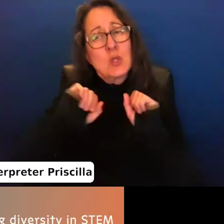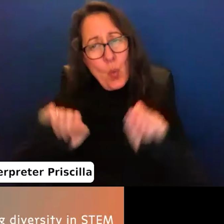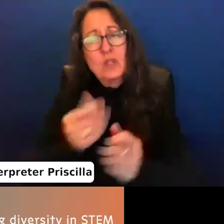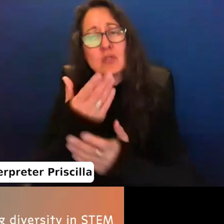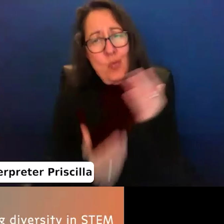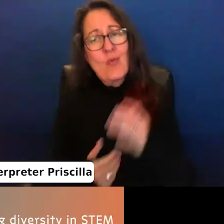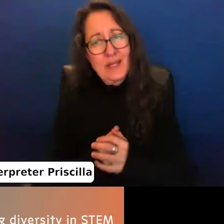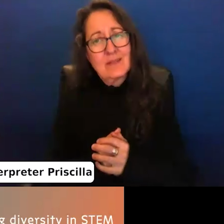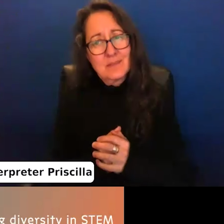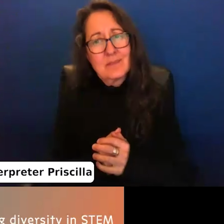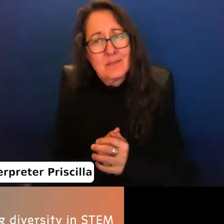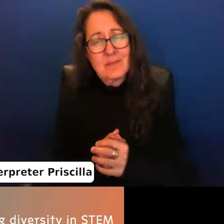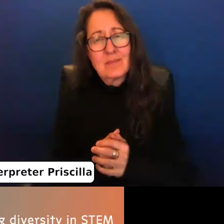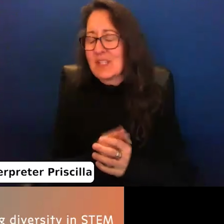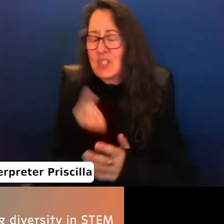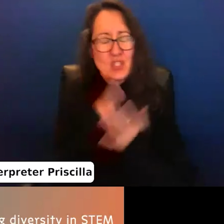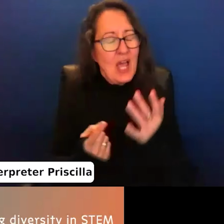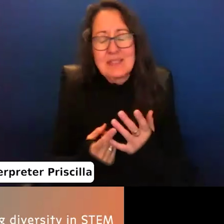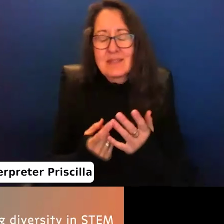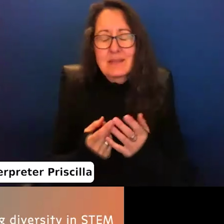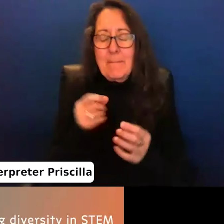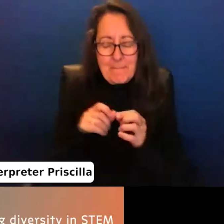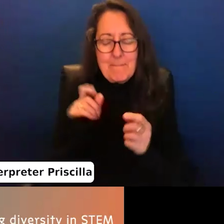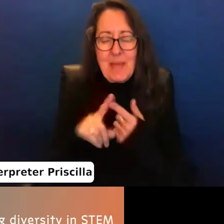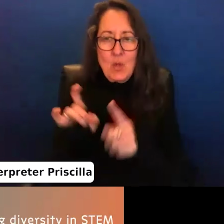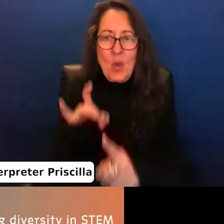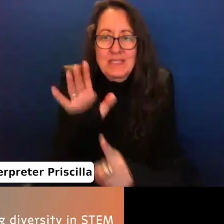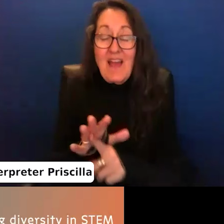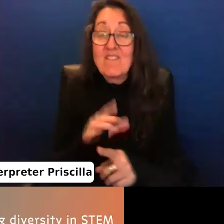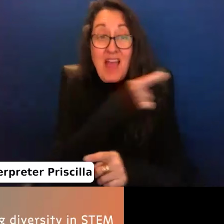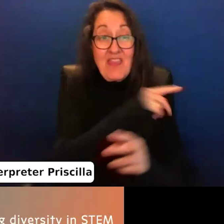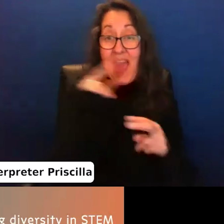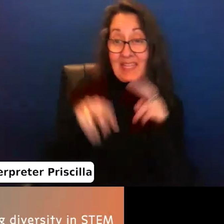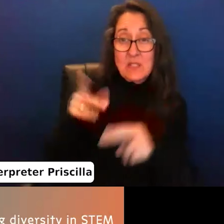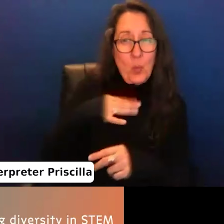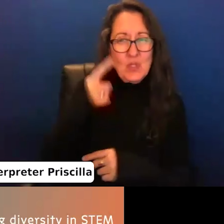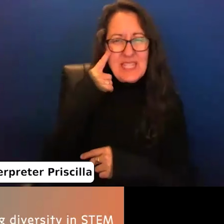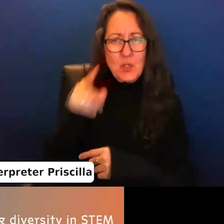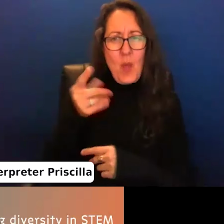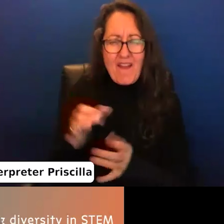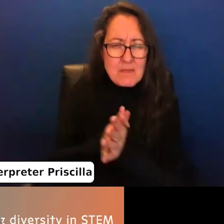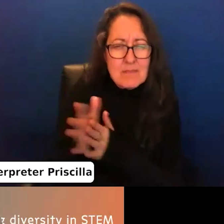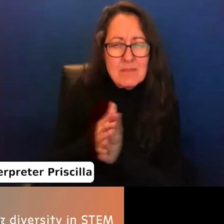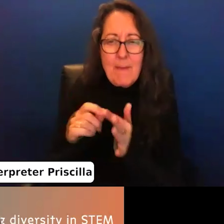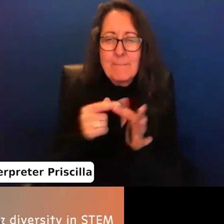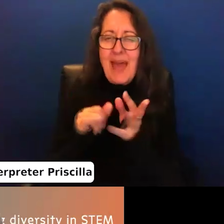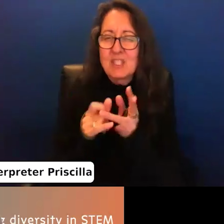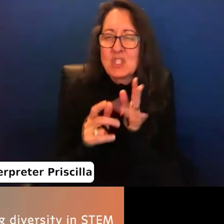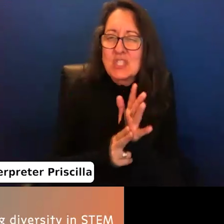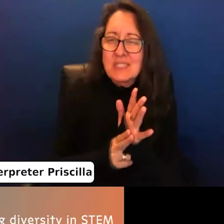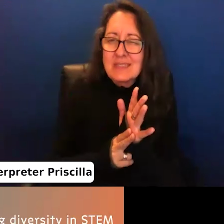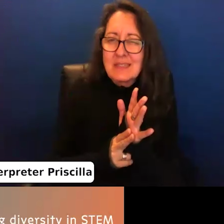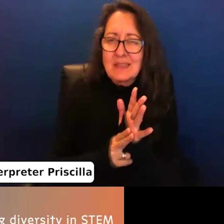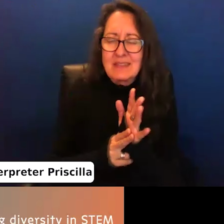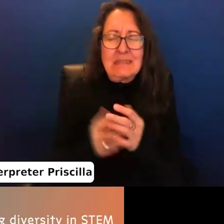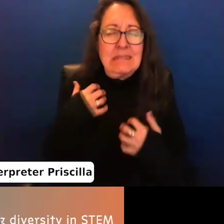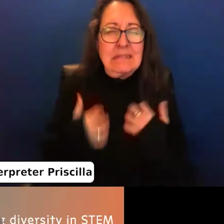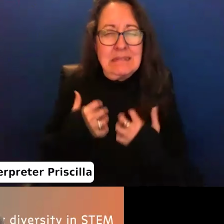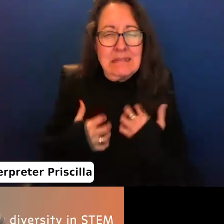passion for STEM. Try your best to answer the question and give as much detail as possible within the word limit.